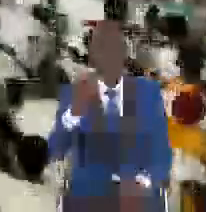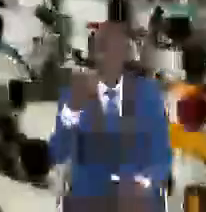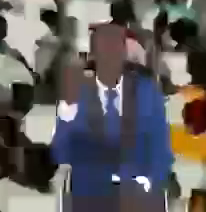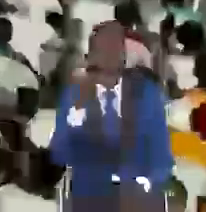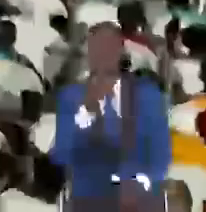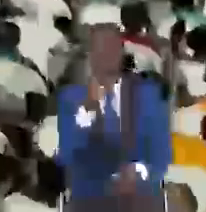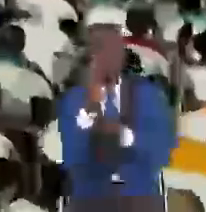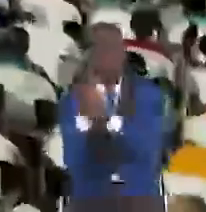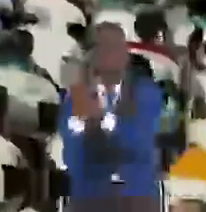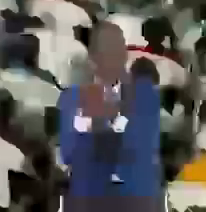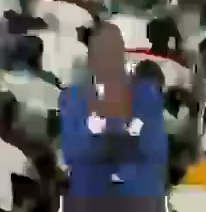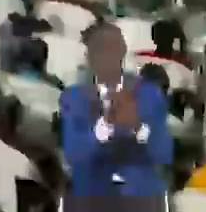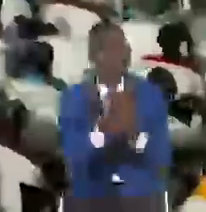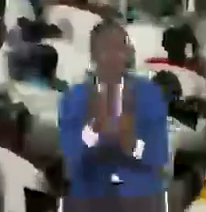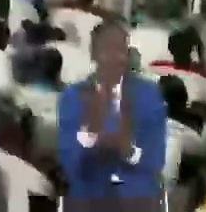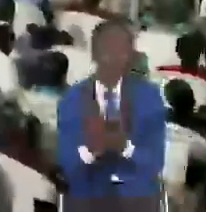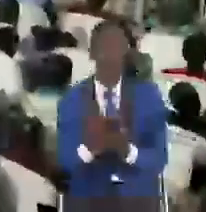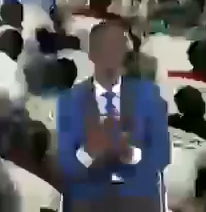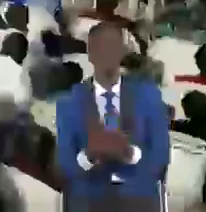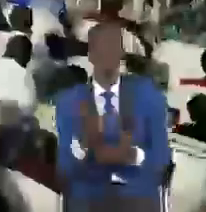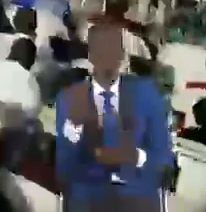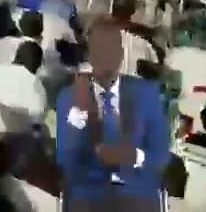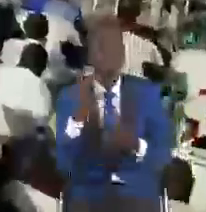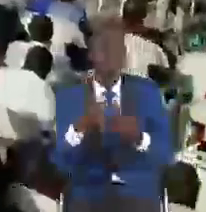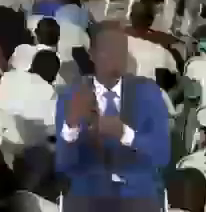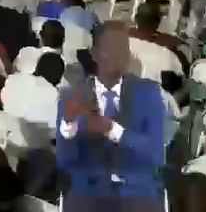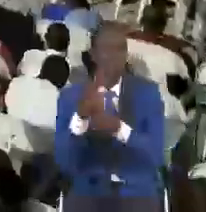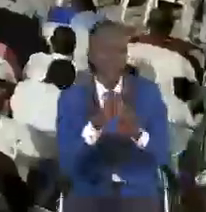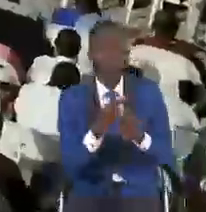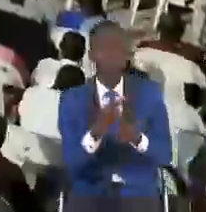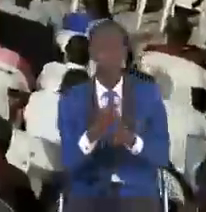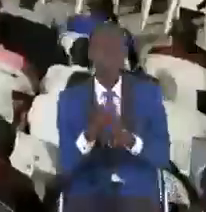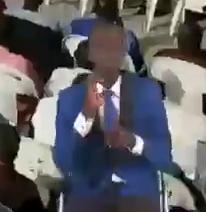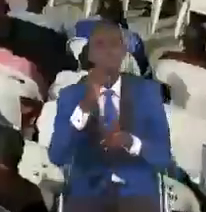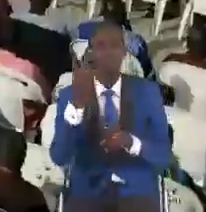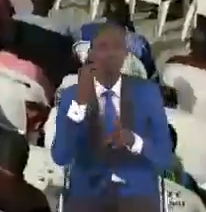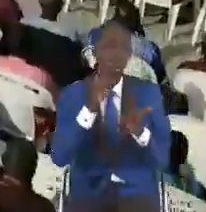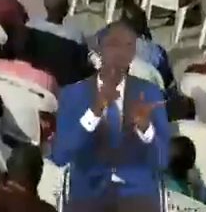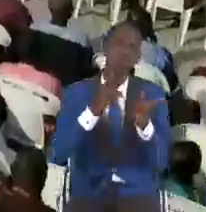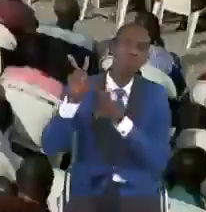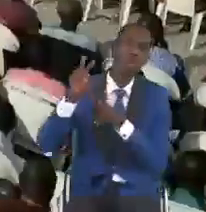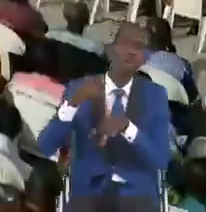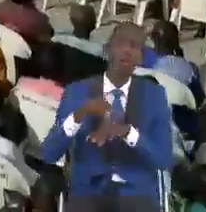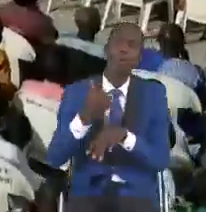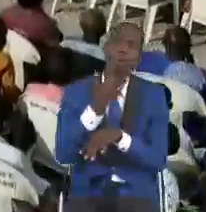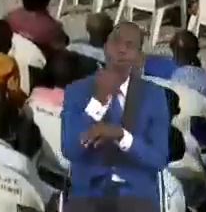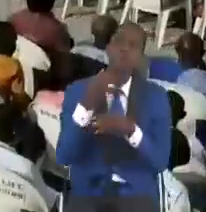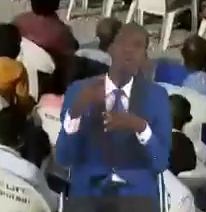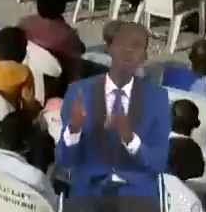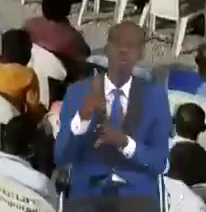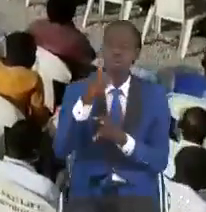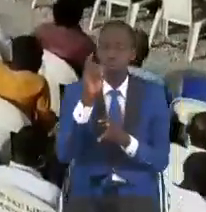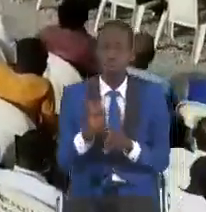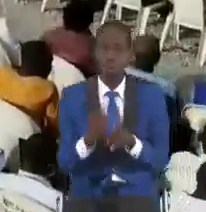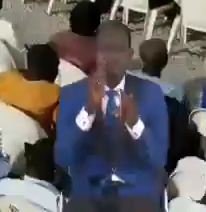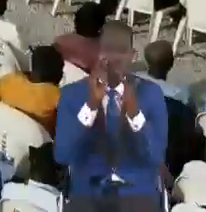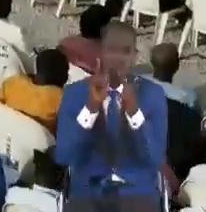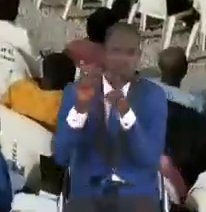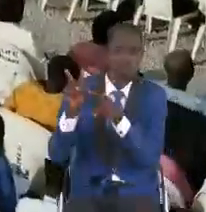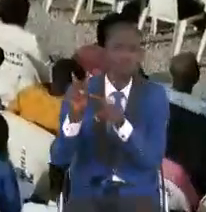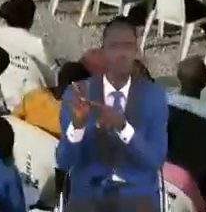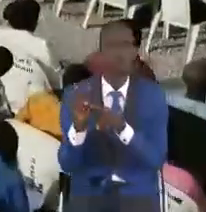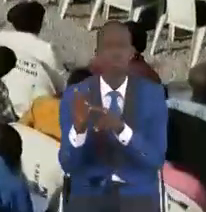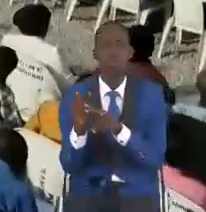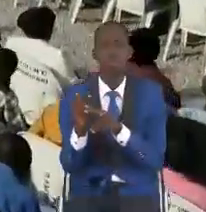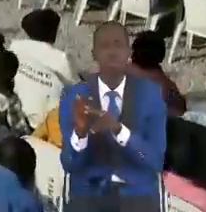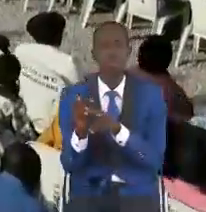when he ought to watch. He was looking in the wrong direction. You must watch. And so, you're